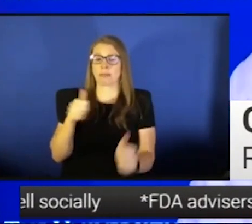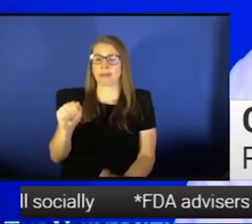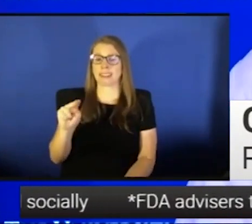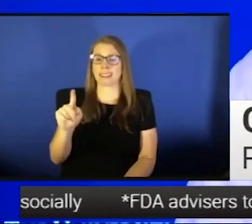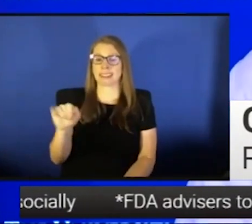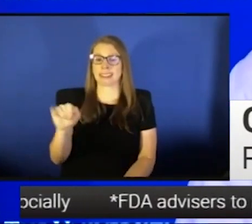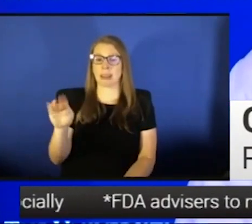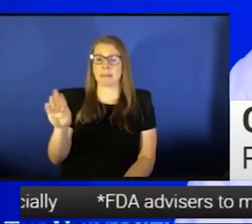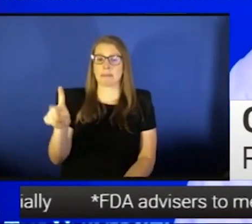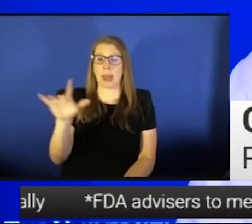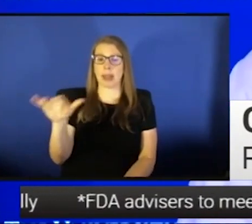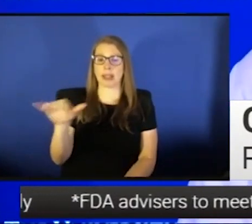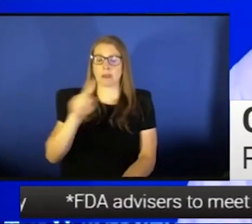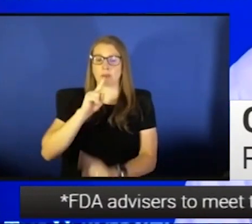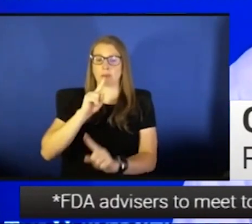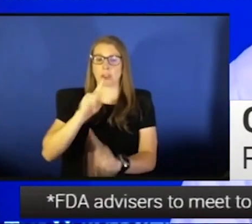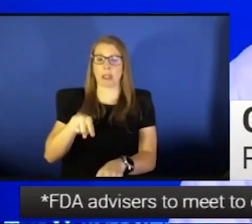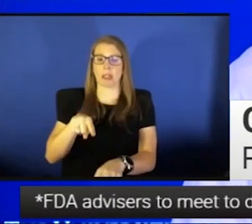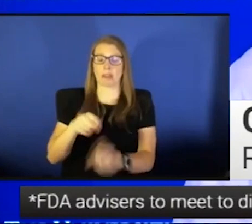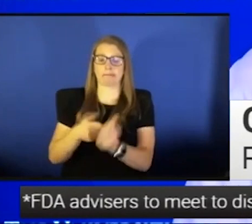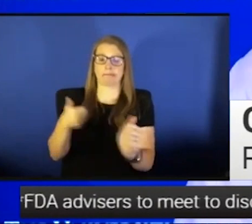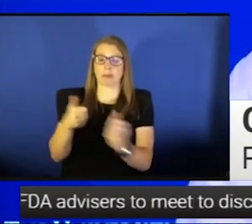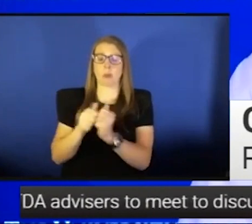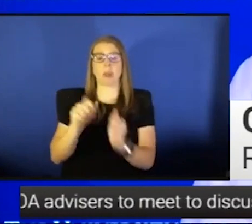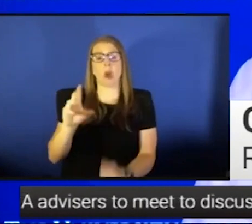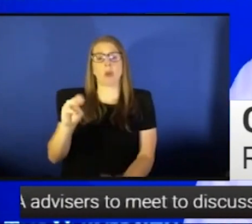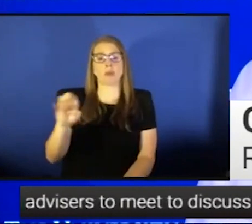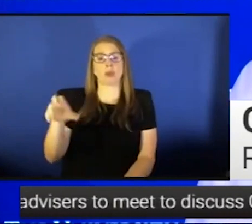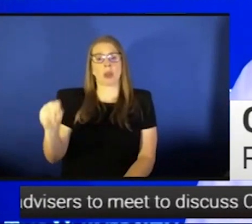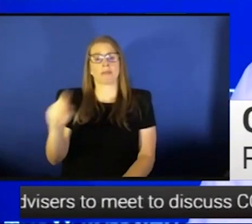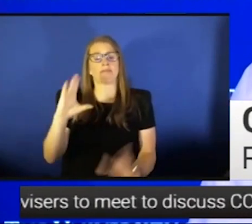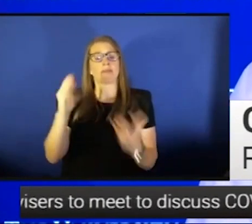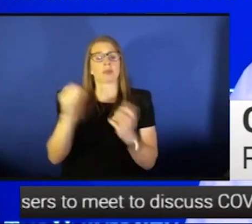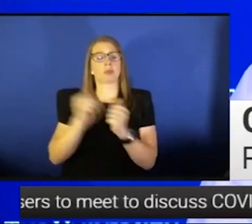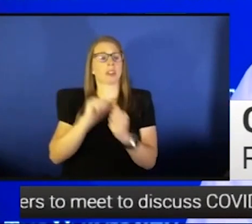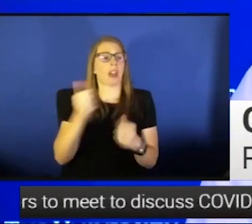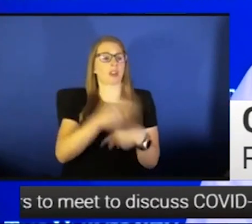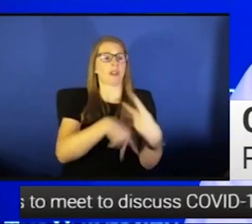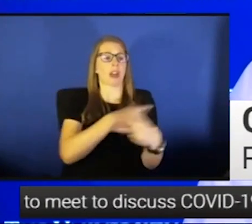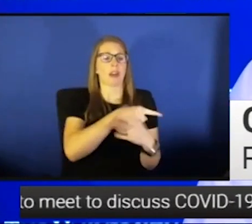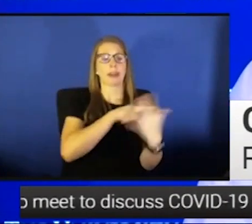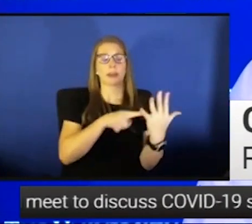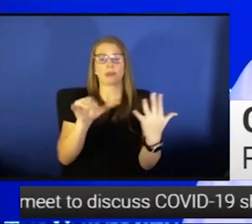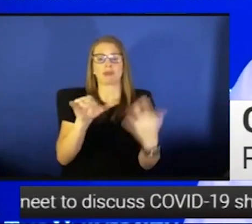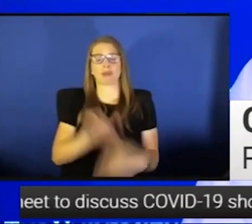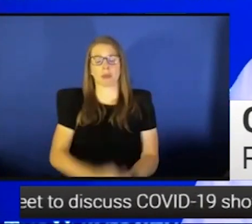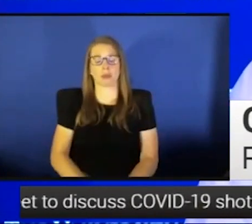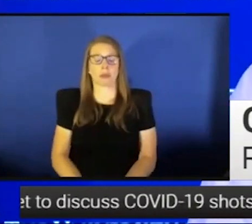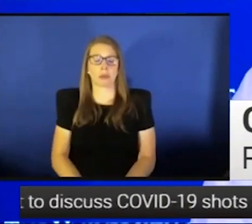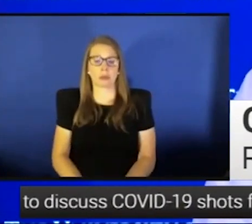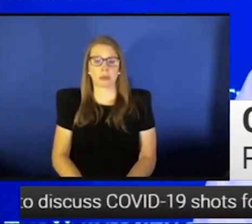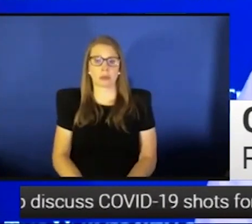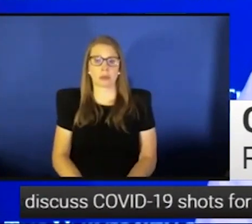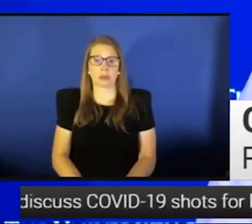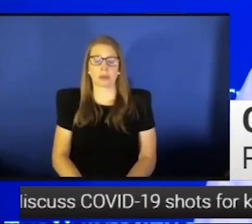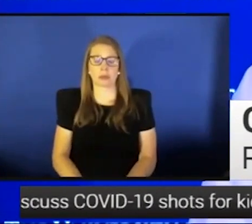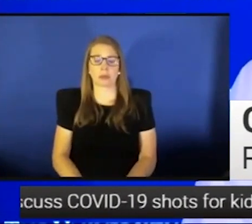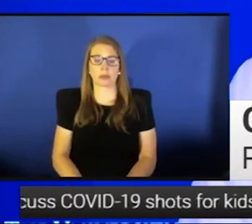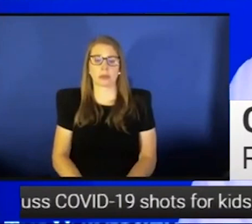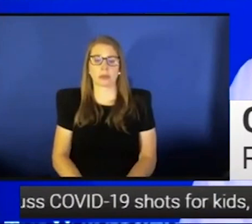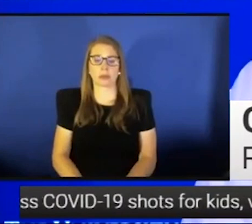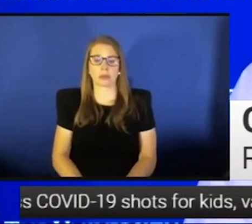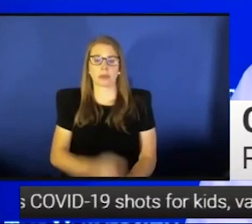evasion with Omicron compared to the other variants as well. And I think that's this is continuing to